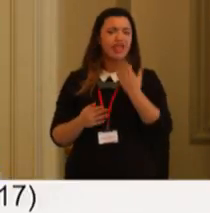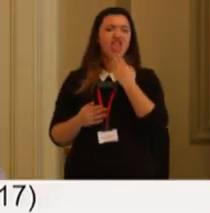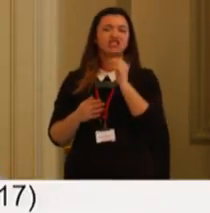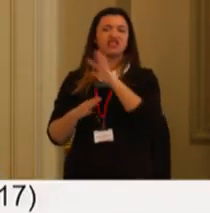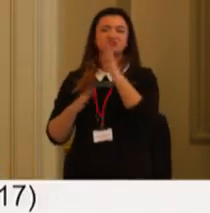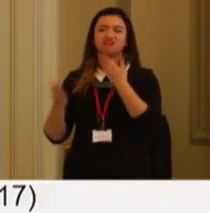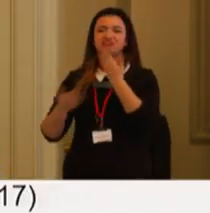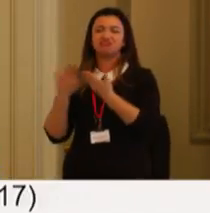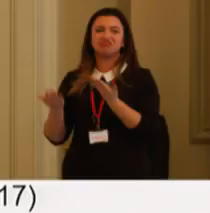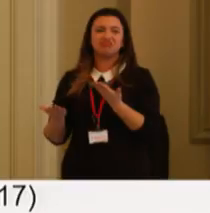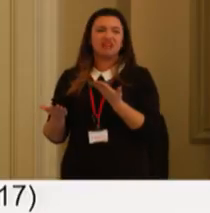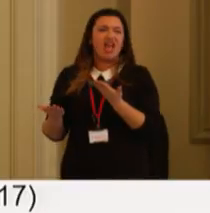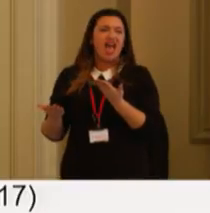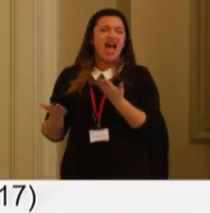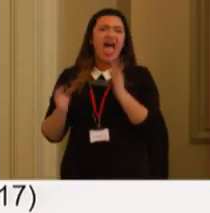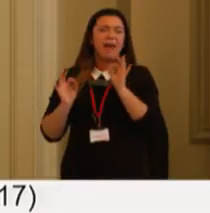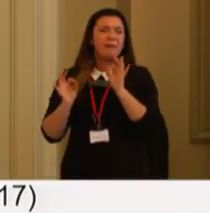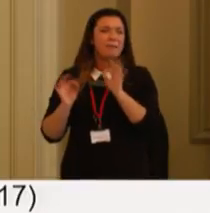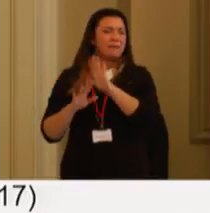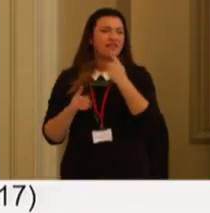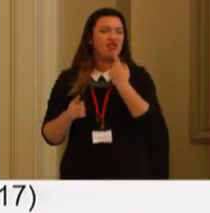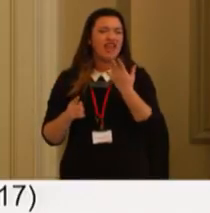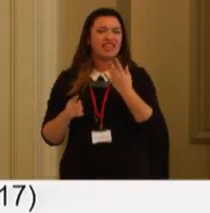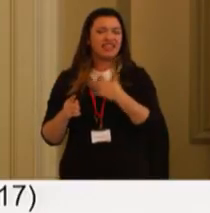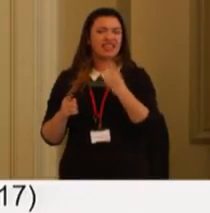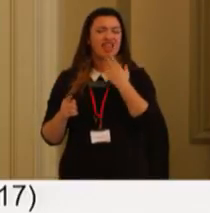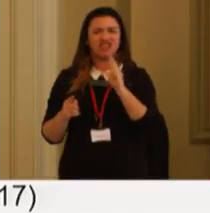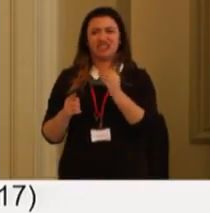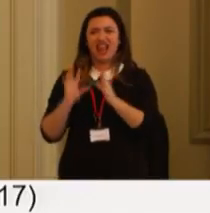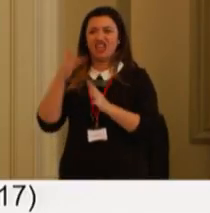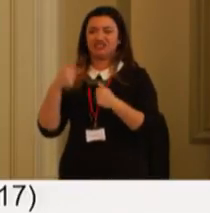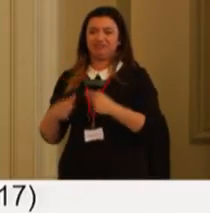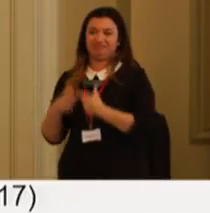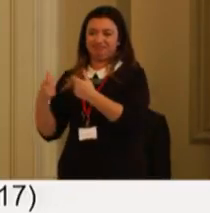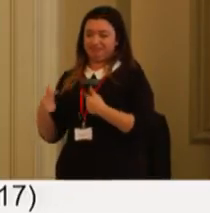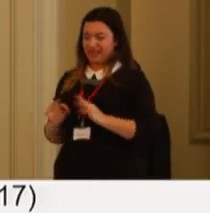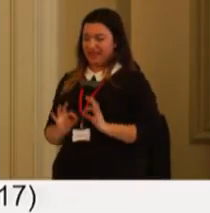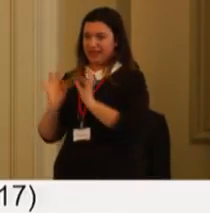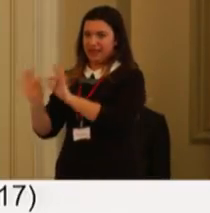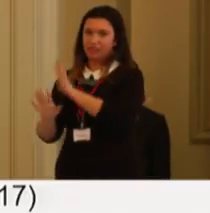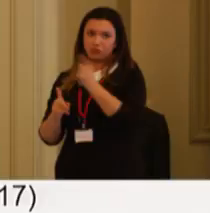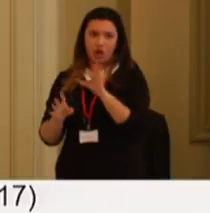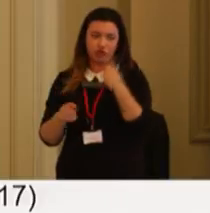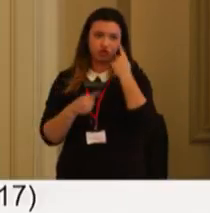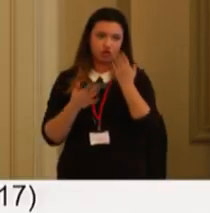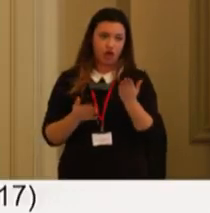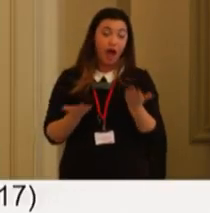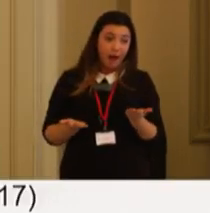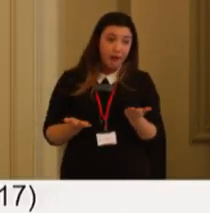frequently when youngsters talk, the cliche is the youngsters are our future. The youth